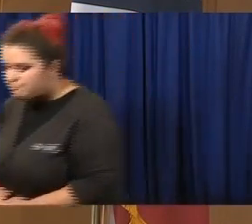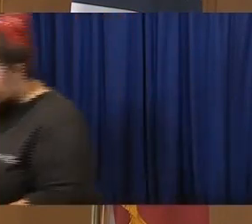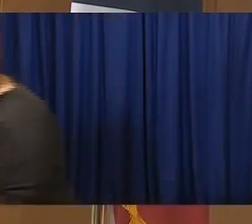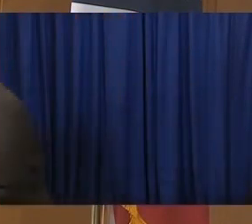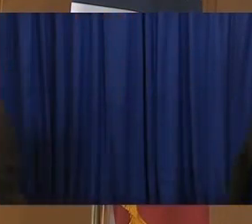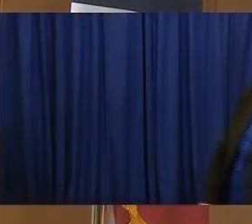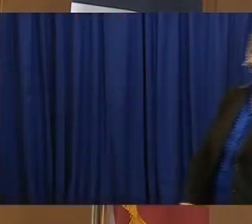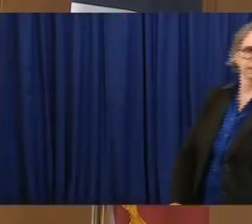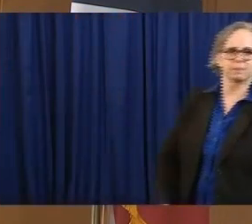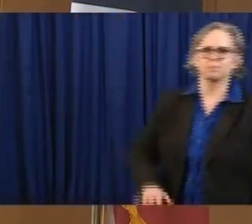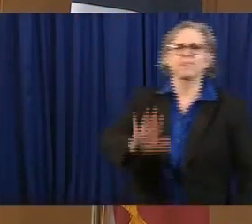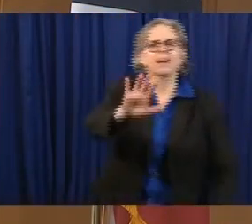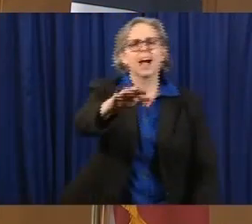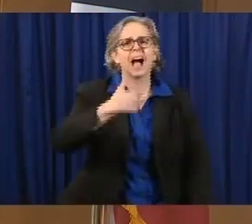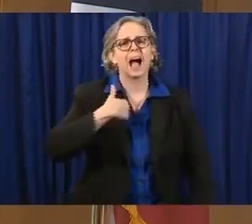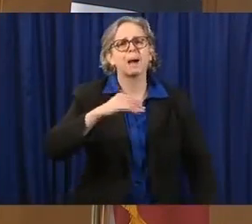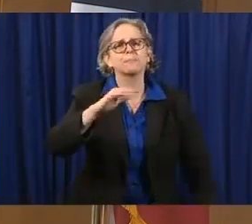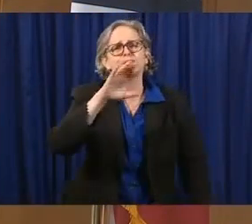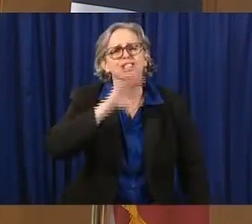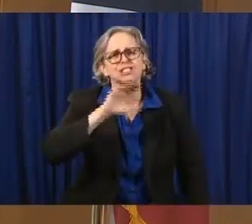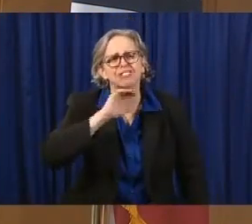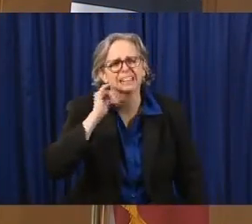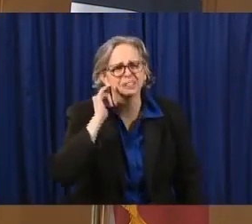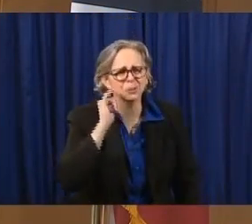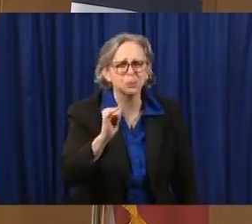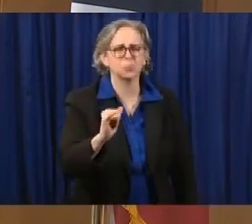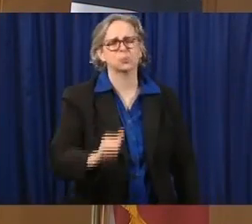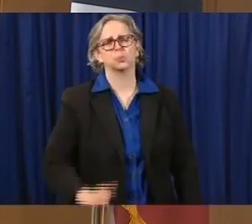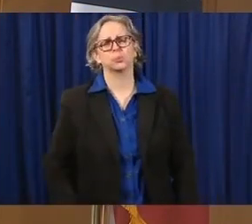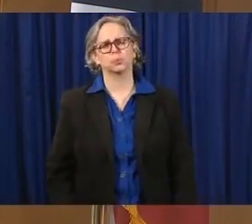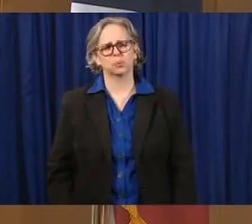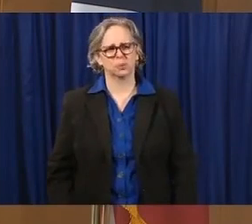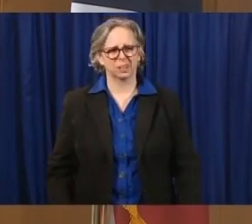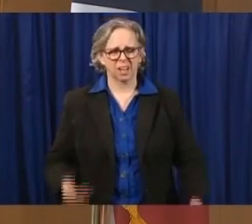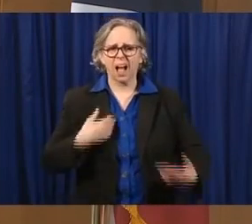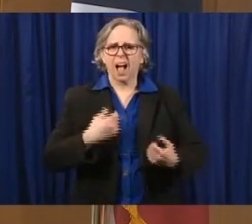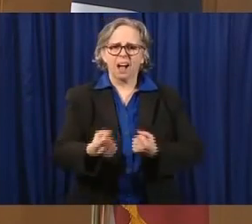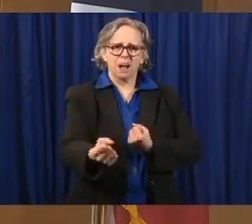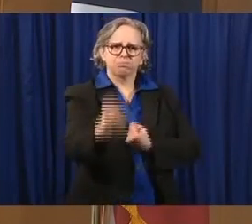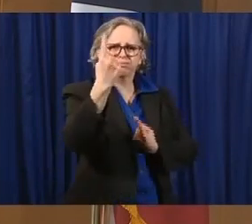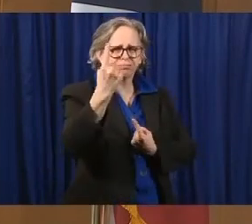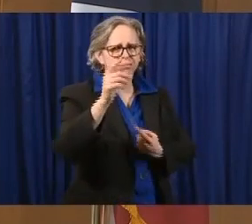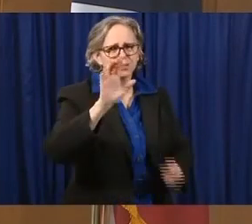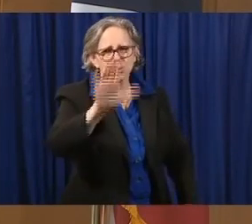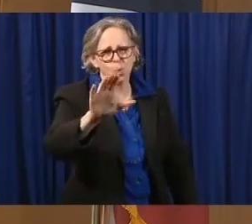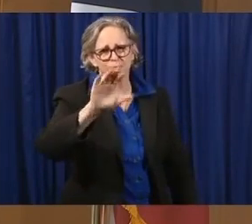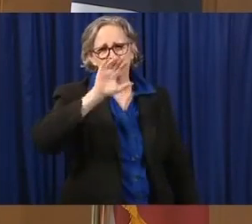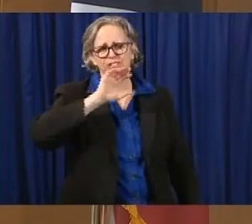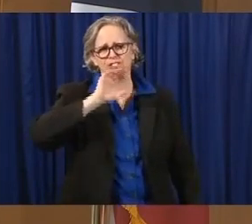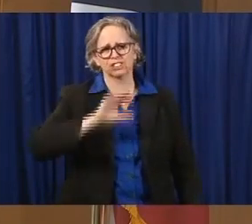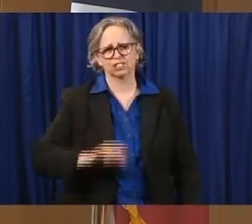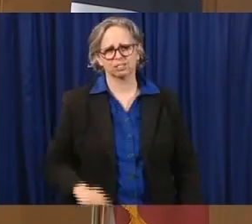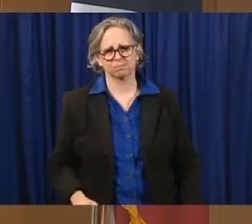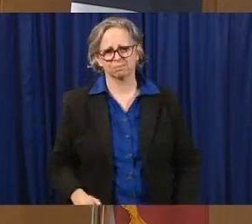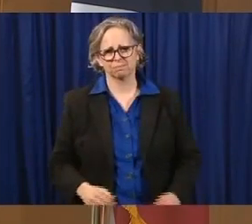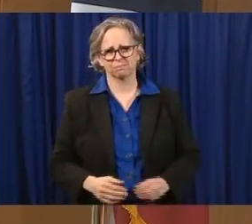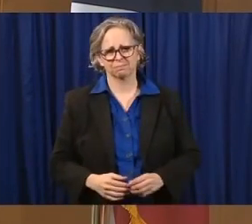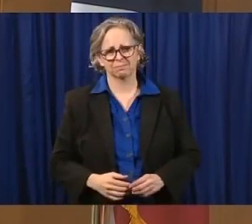We have an obligation to get to a point where we can